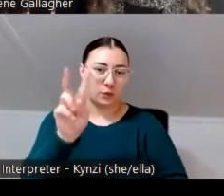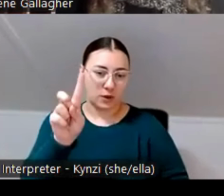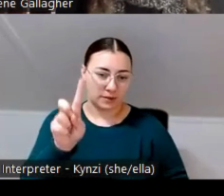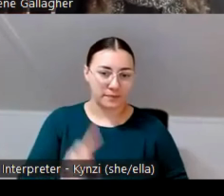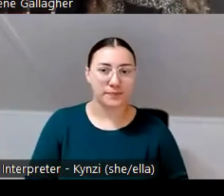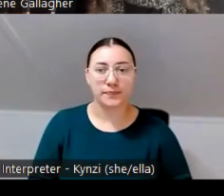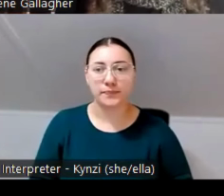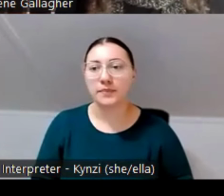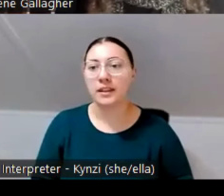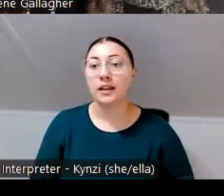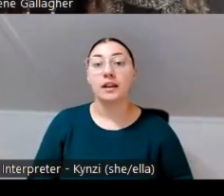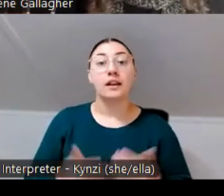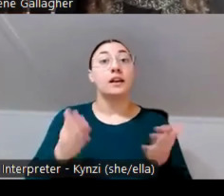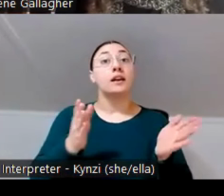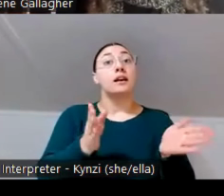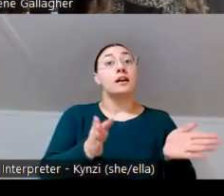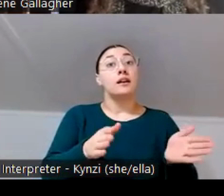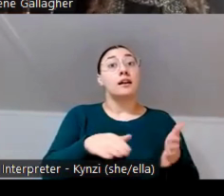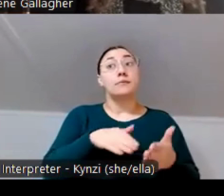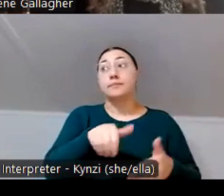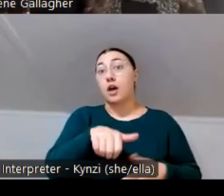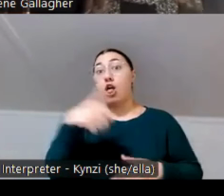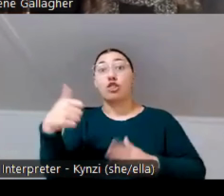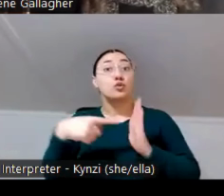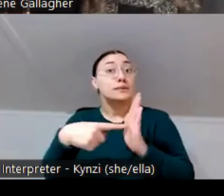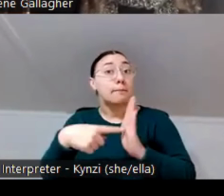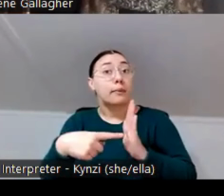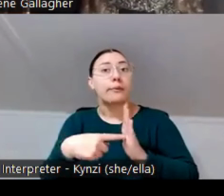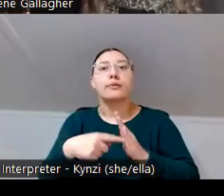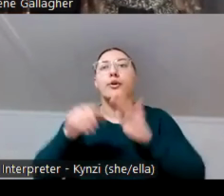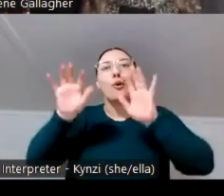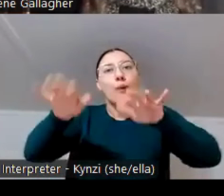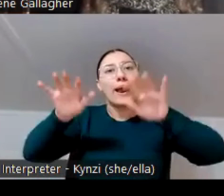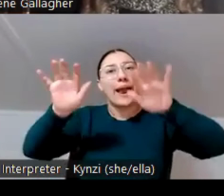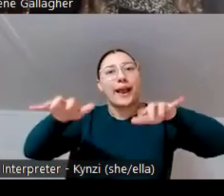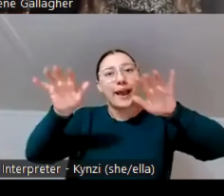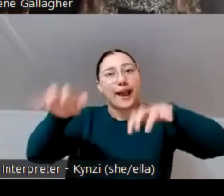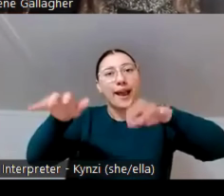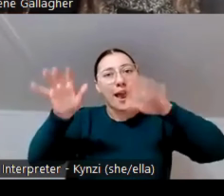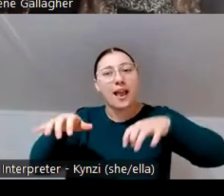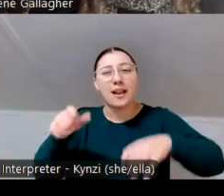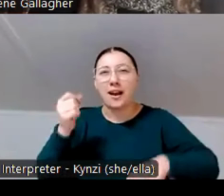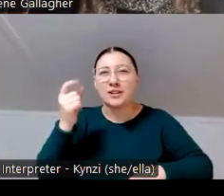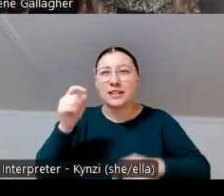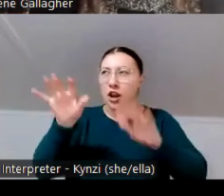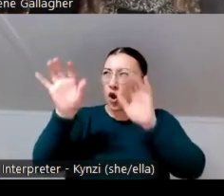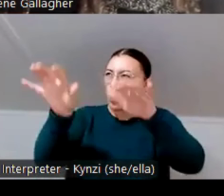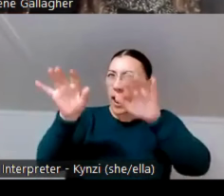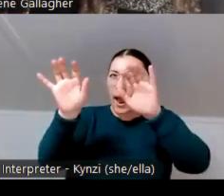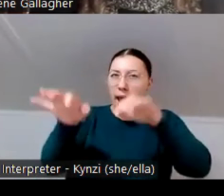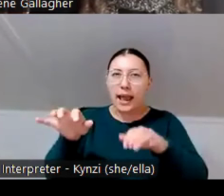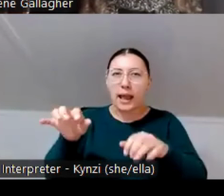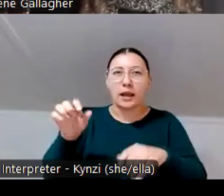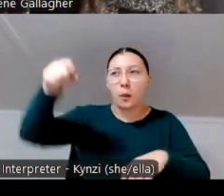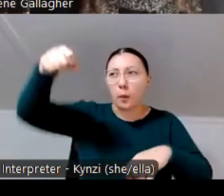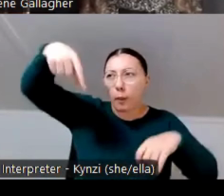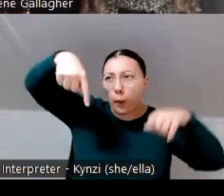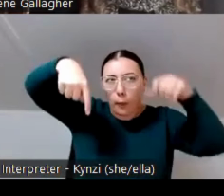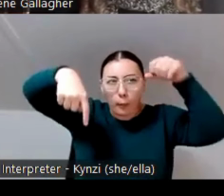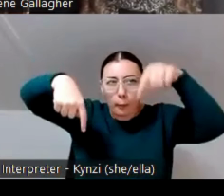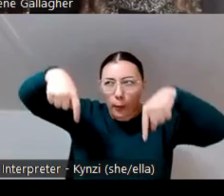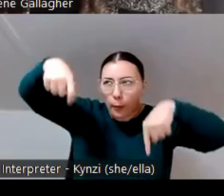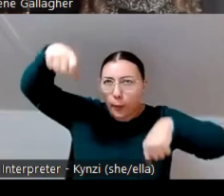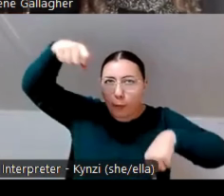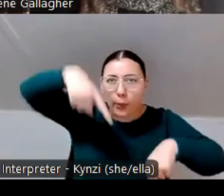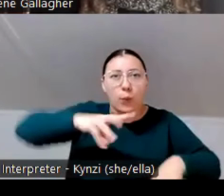Rainy is another type of weather. And rain is lots of small drops of water. It's